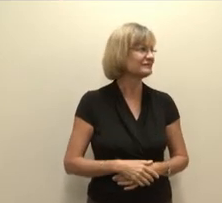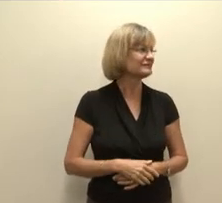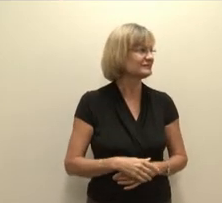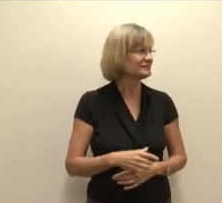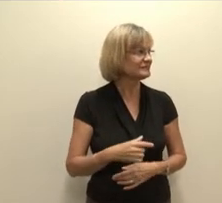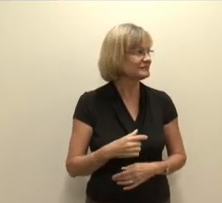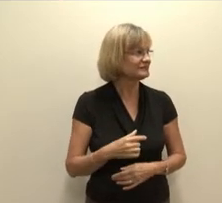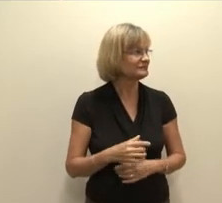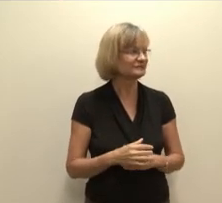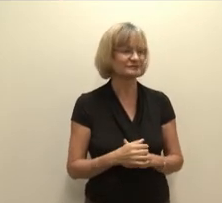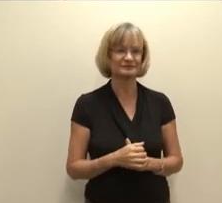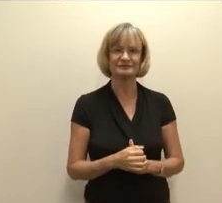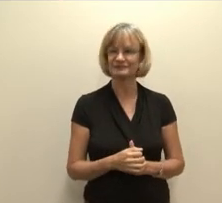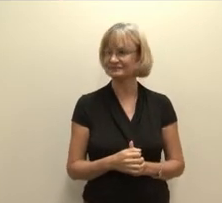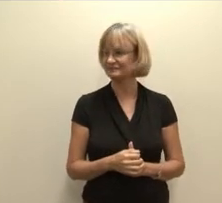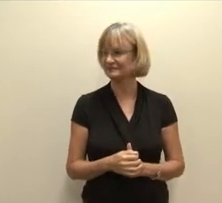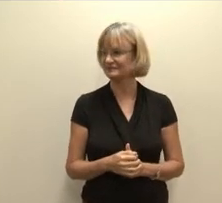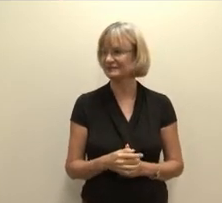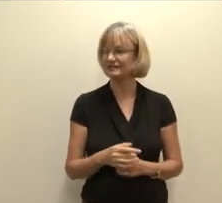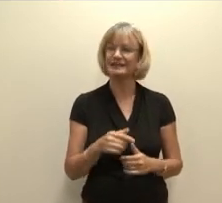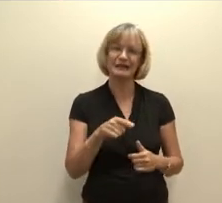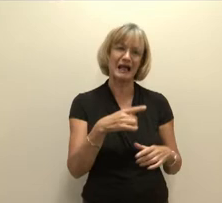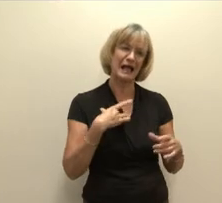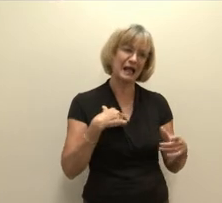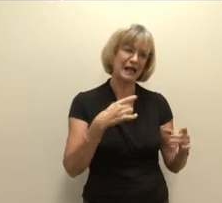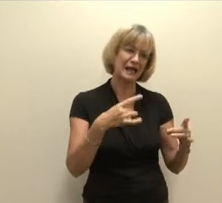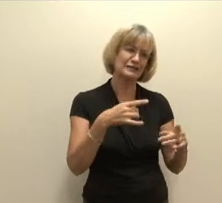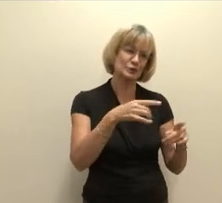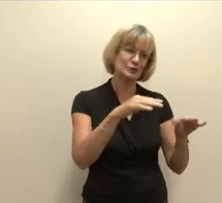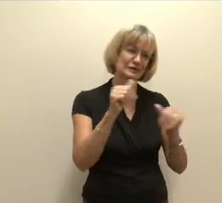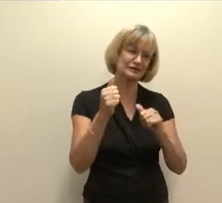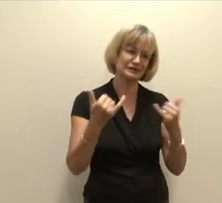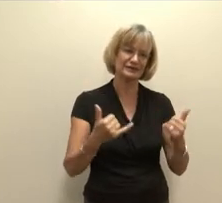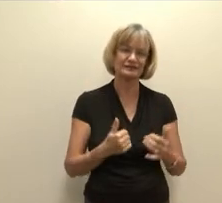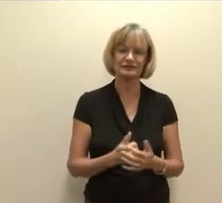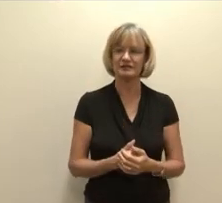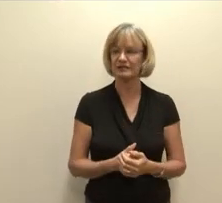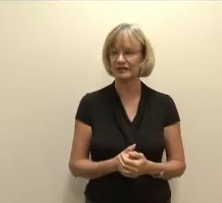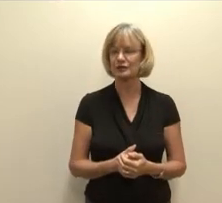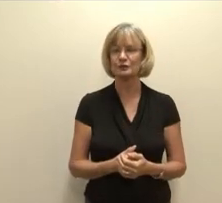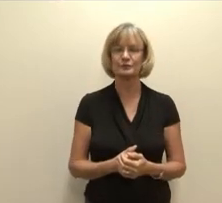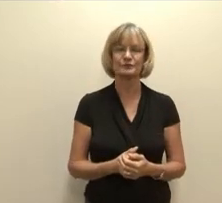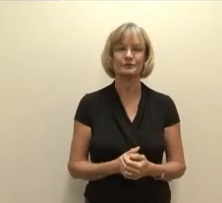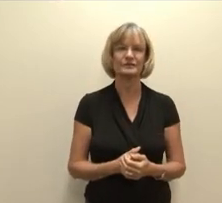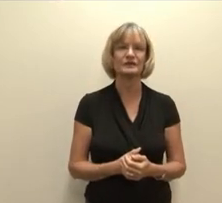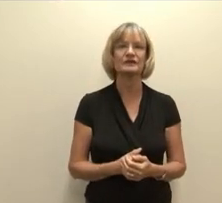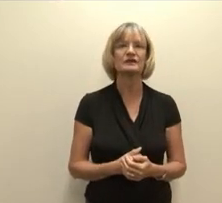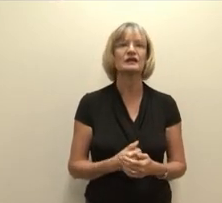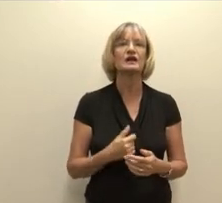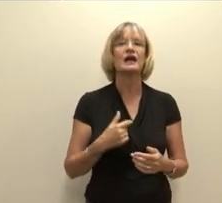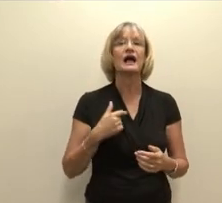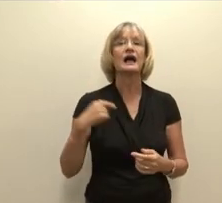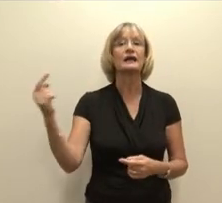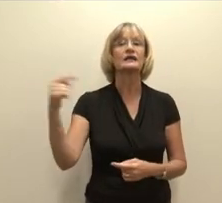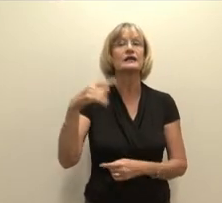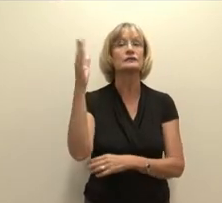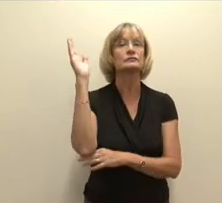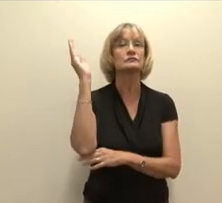go. So with that being said, I came to speak